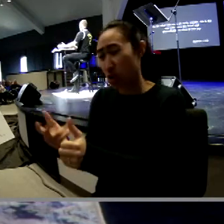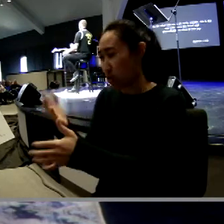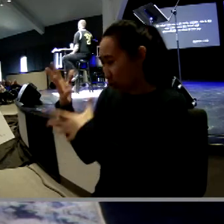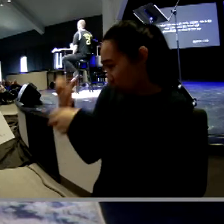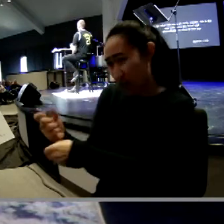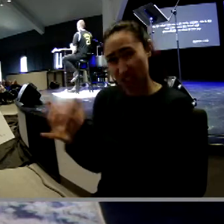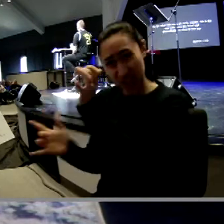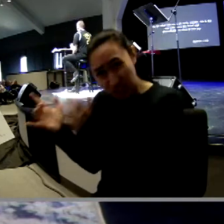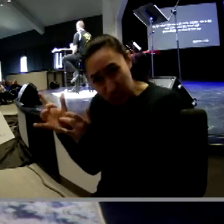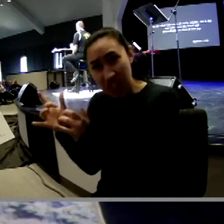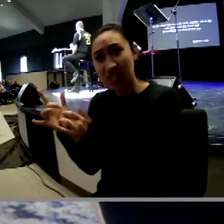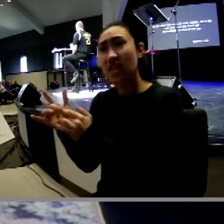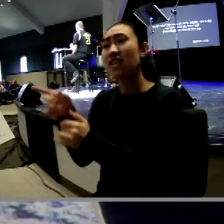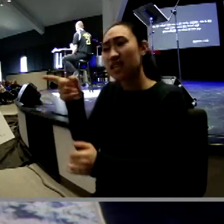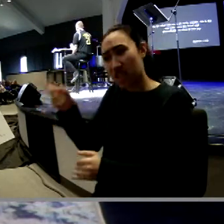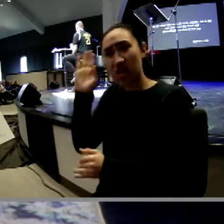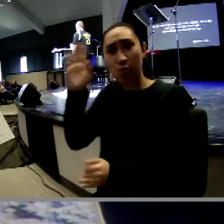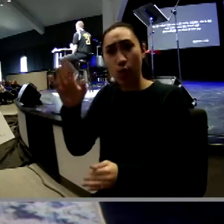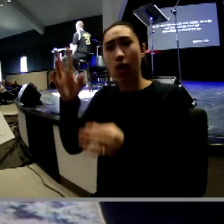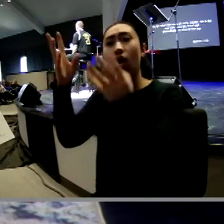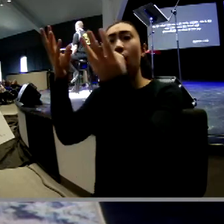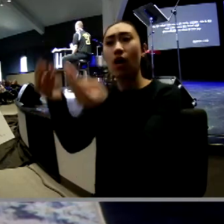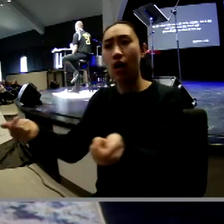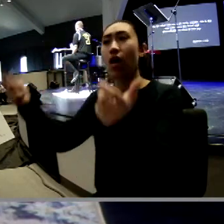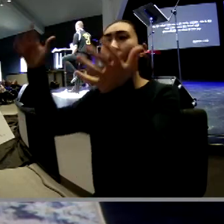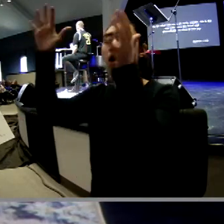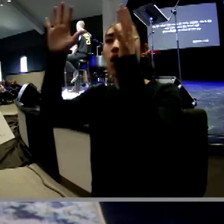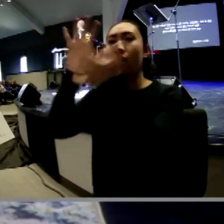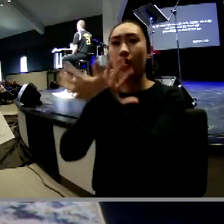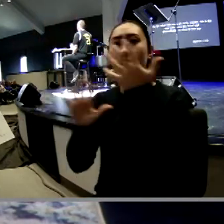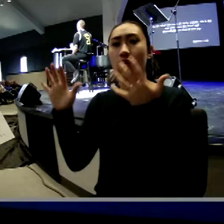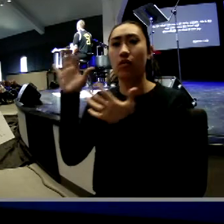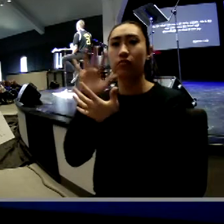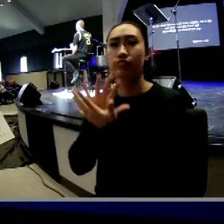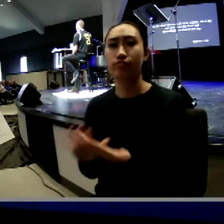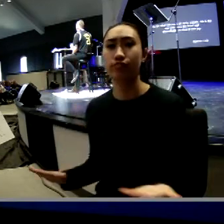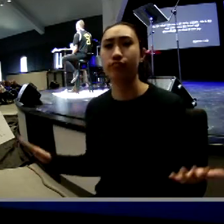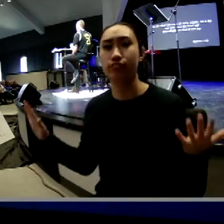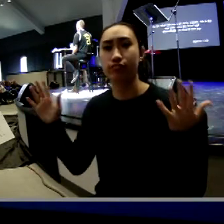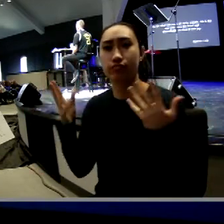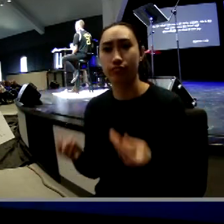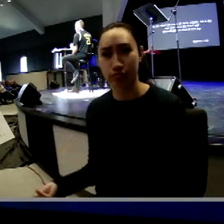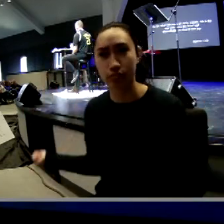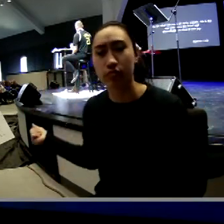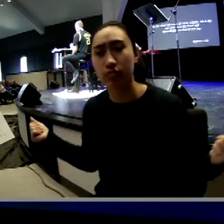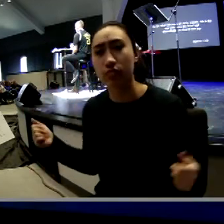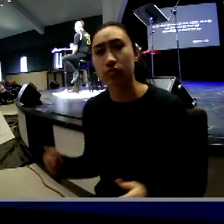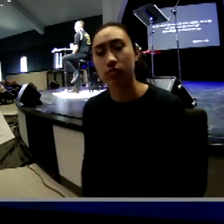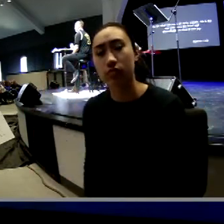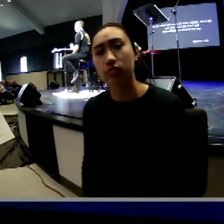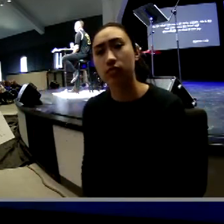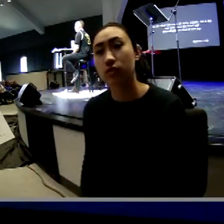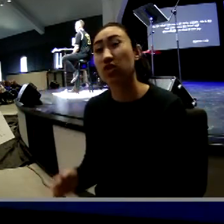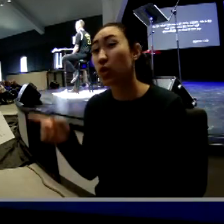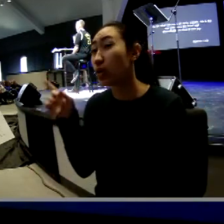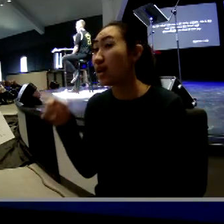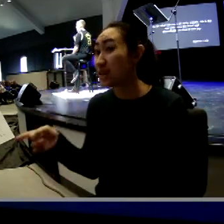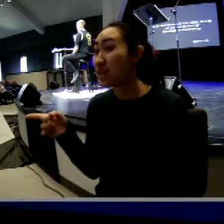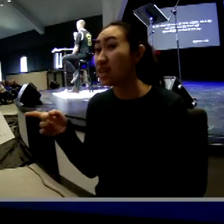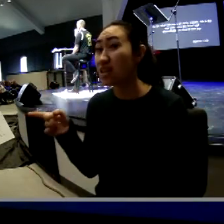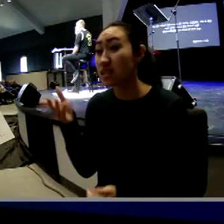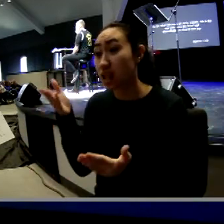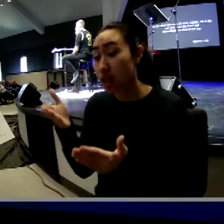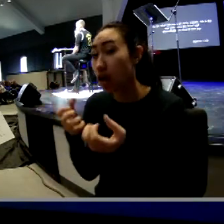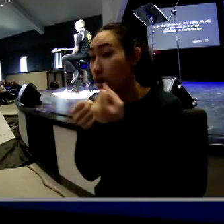forward. There's something that God has on the other side of this. He won't waste any of it. Not everything happens for a reason. Some things are